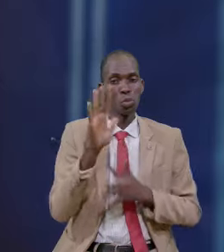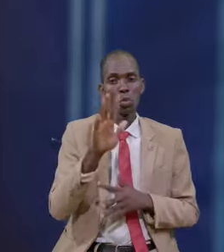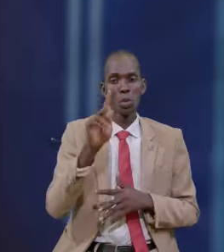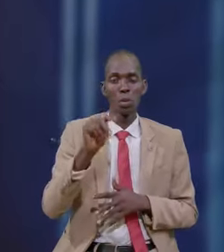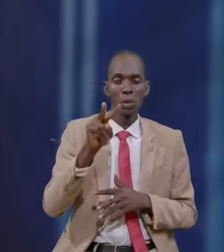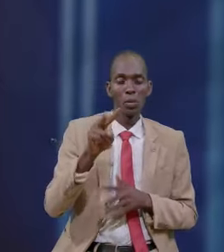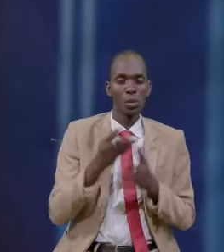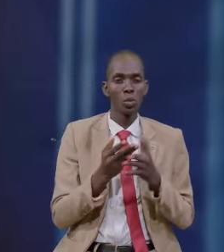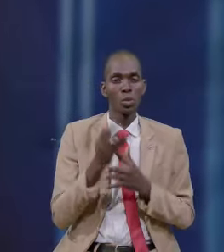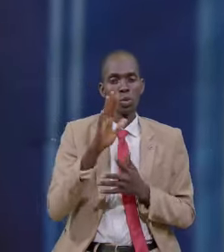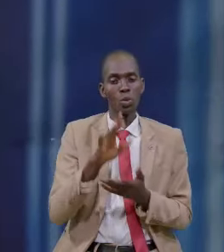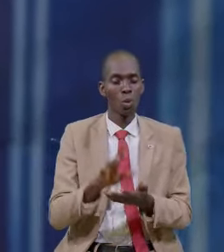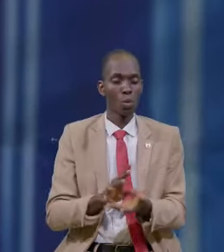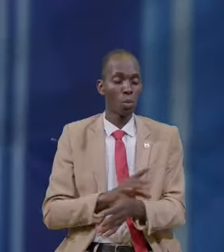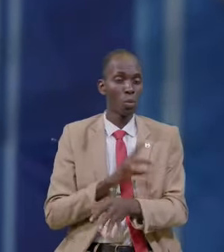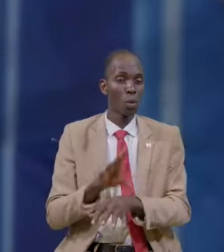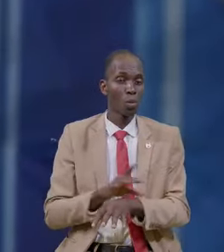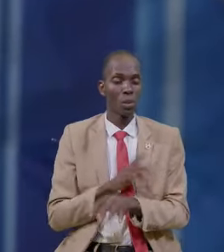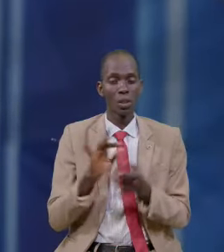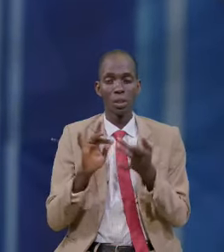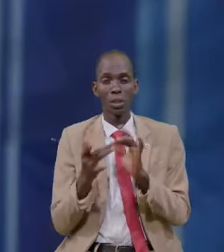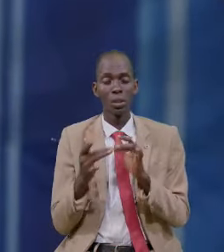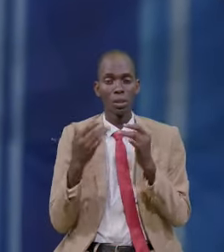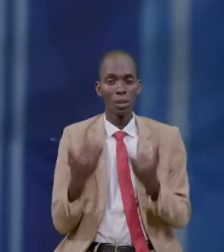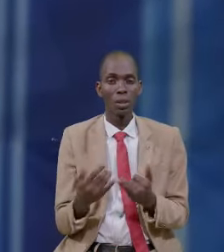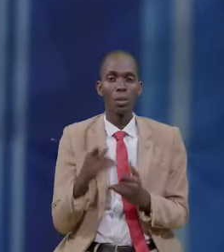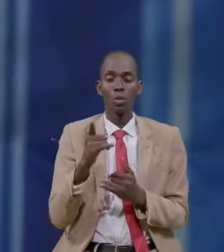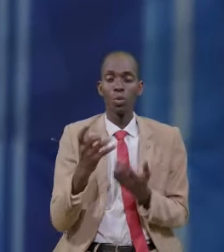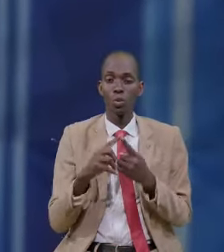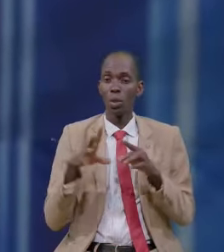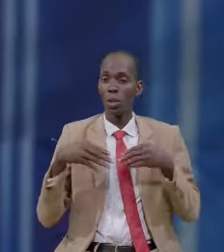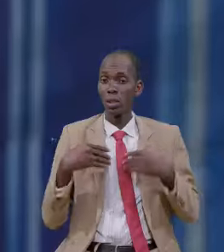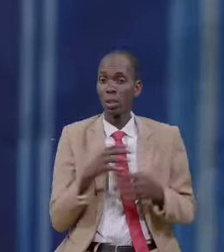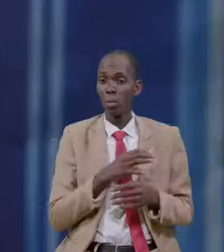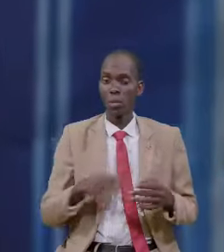your hand so you can have this